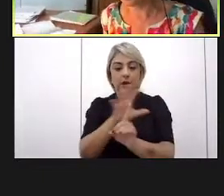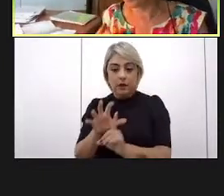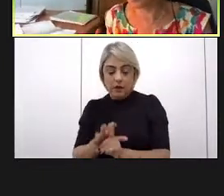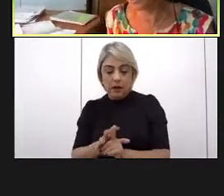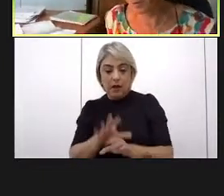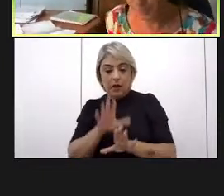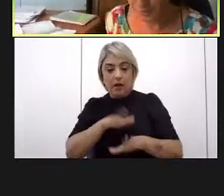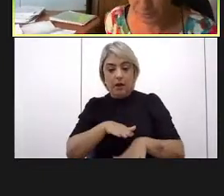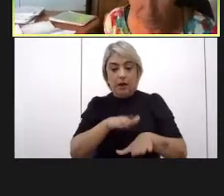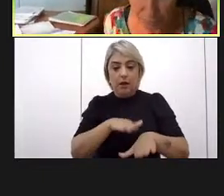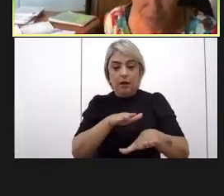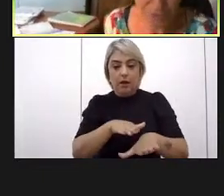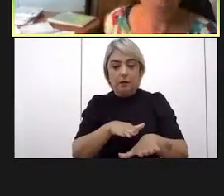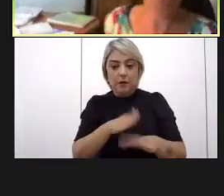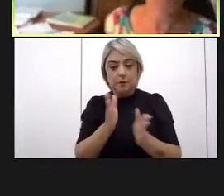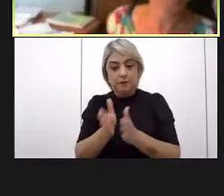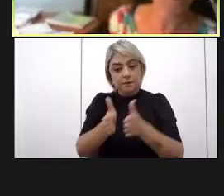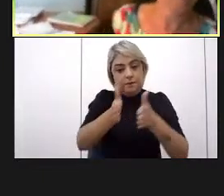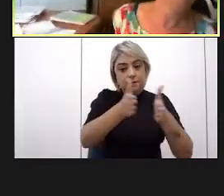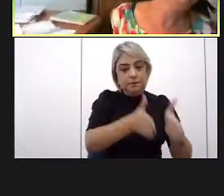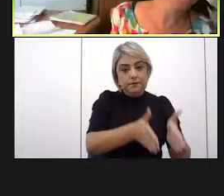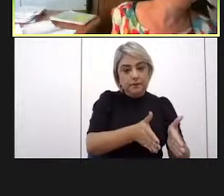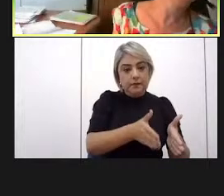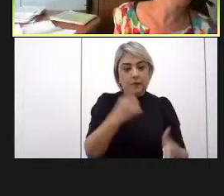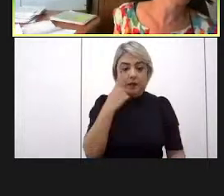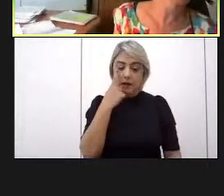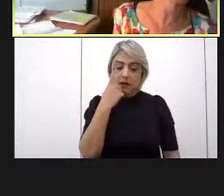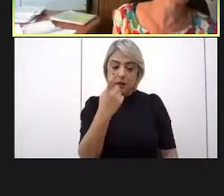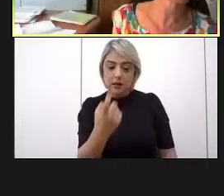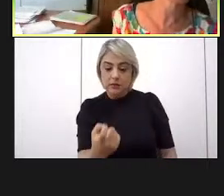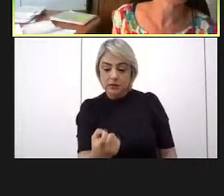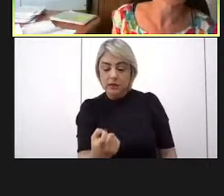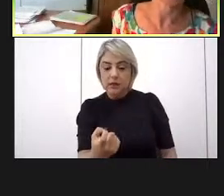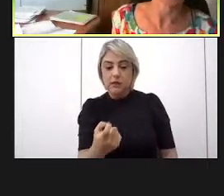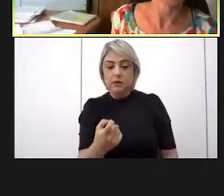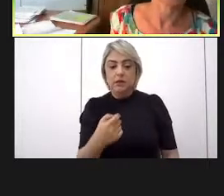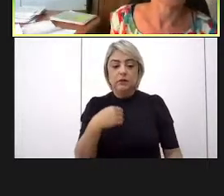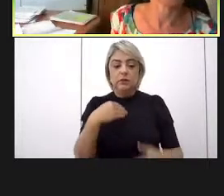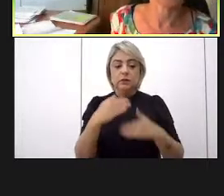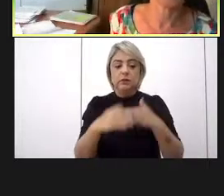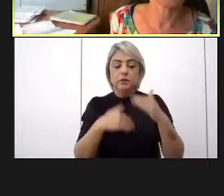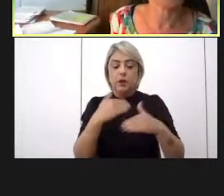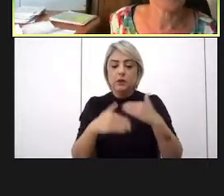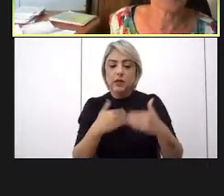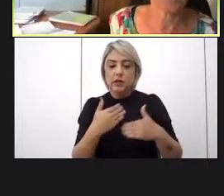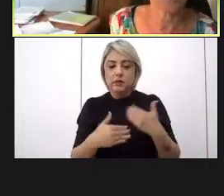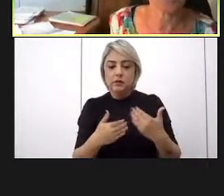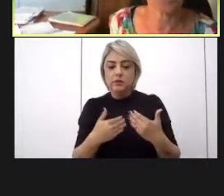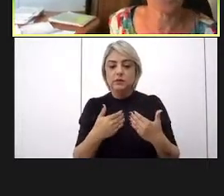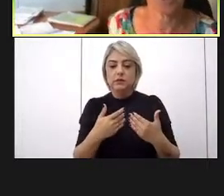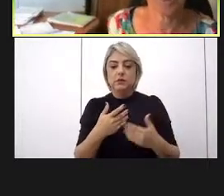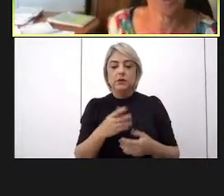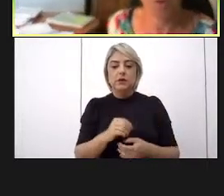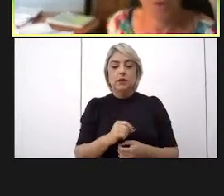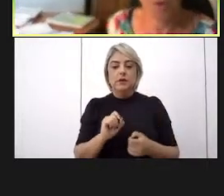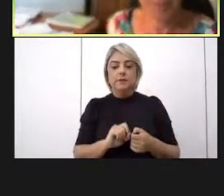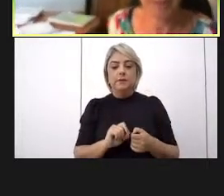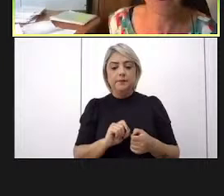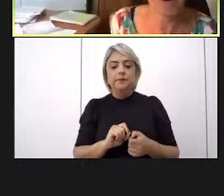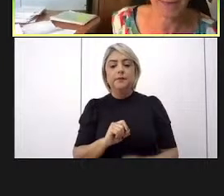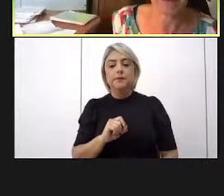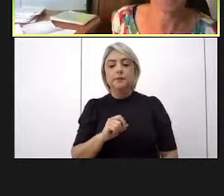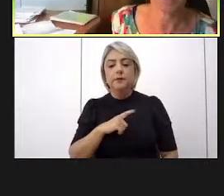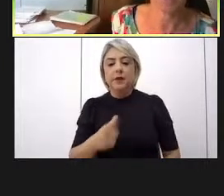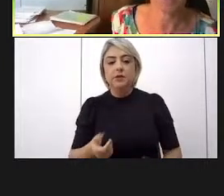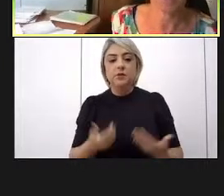of the French approach of public policy, which uses the notions of forum and arenas.